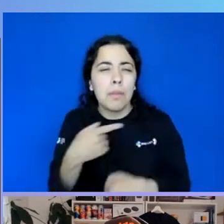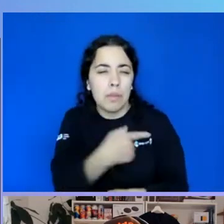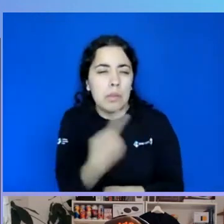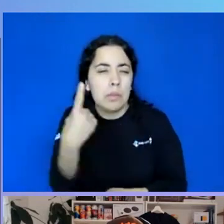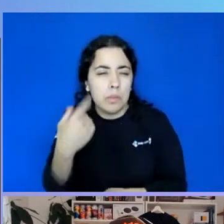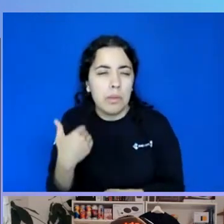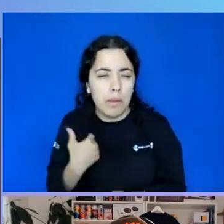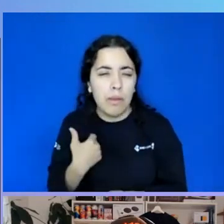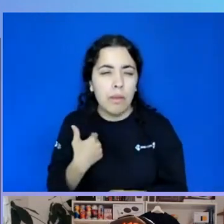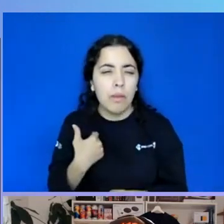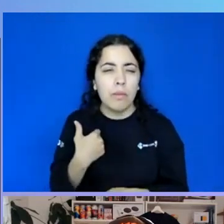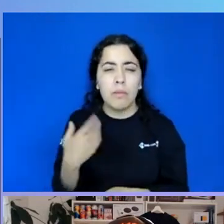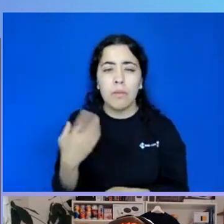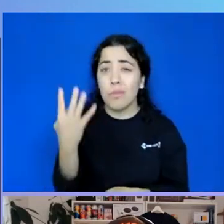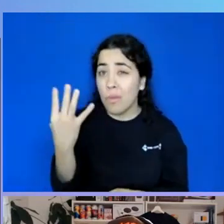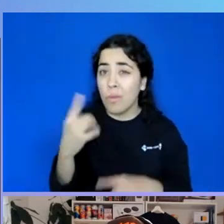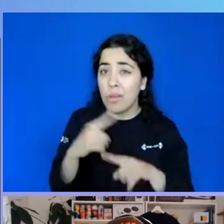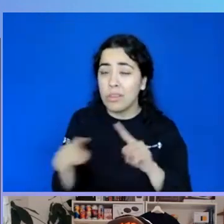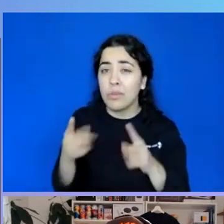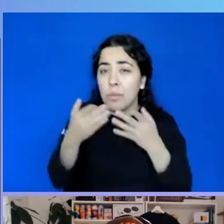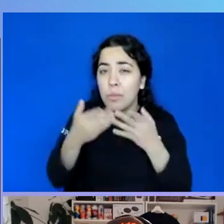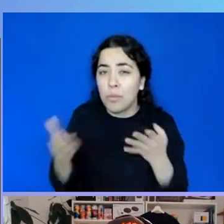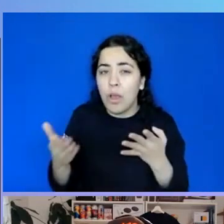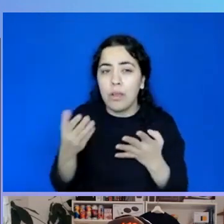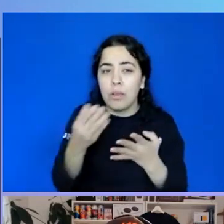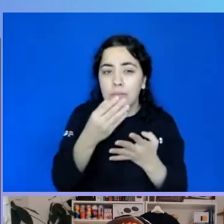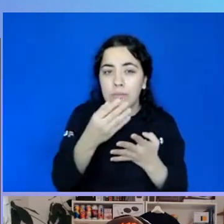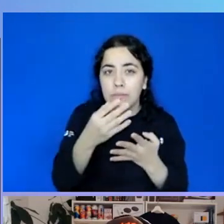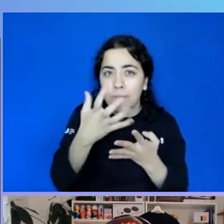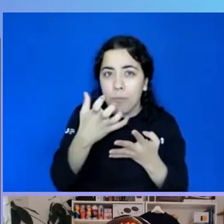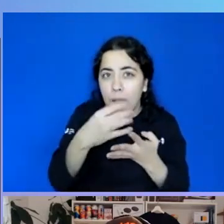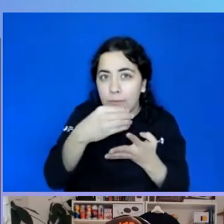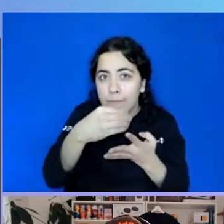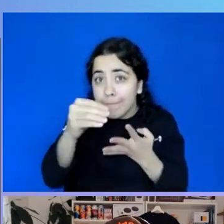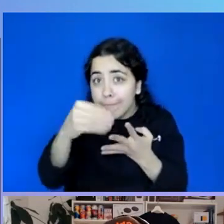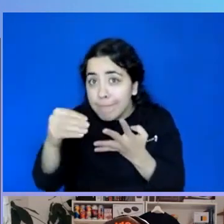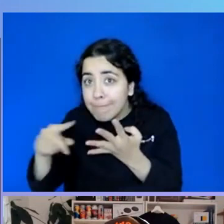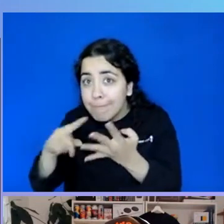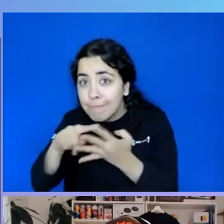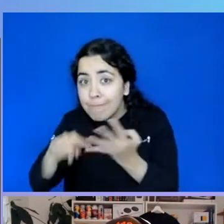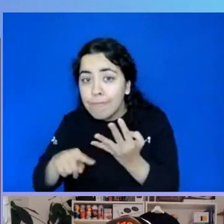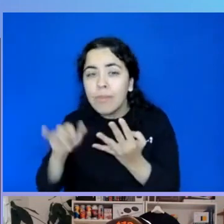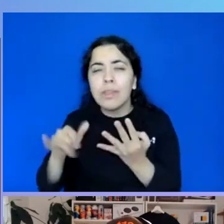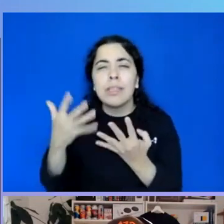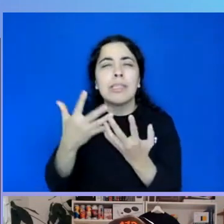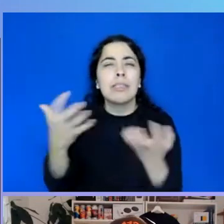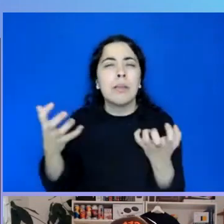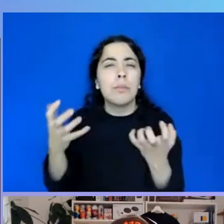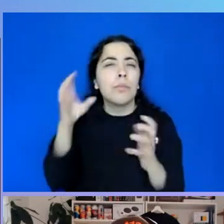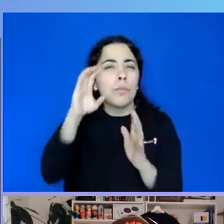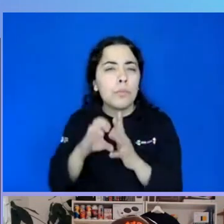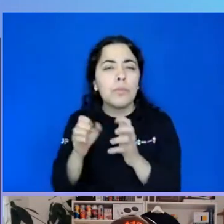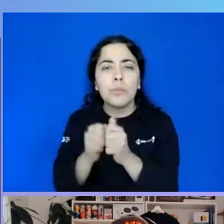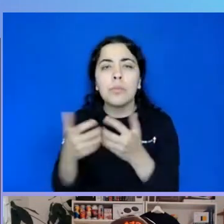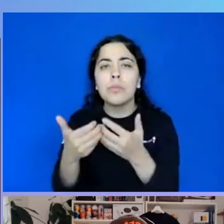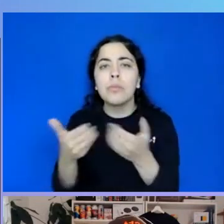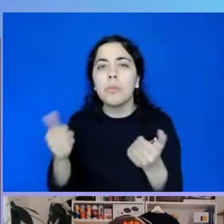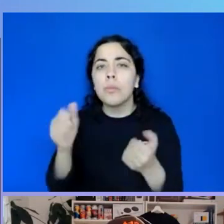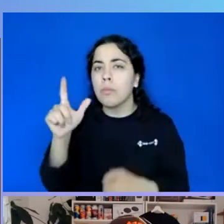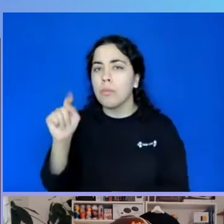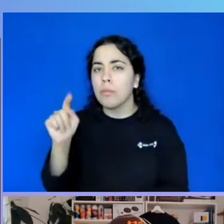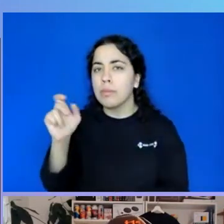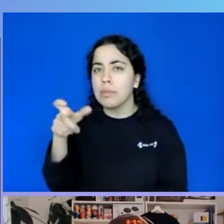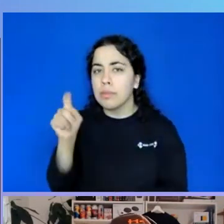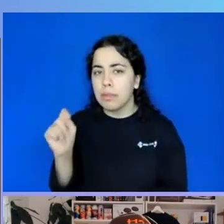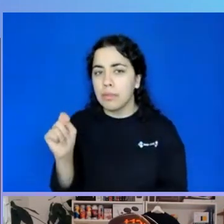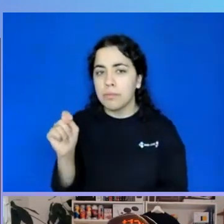has 4 different products that could be separate images with separate alt texts. So